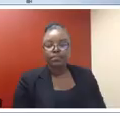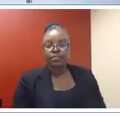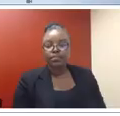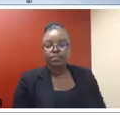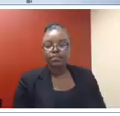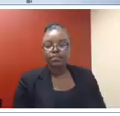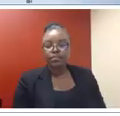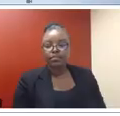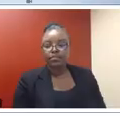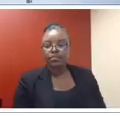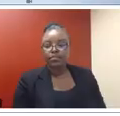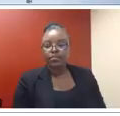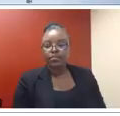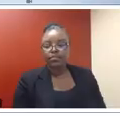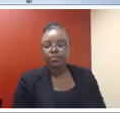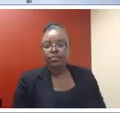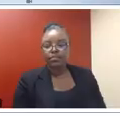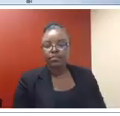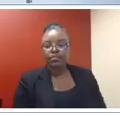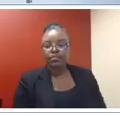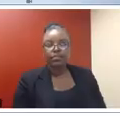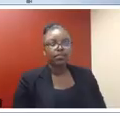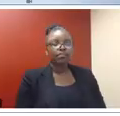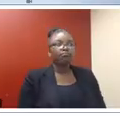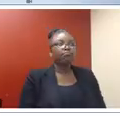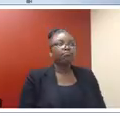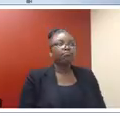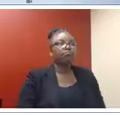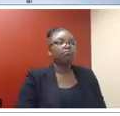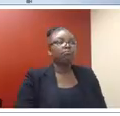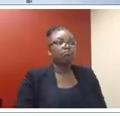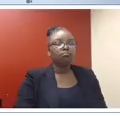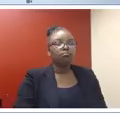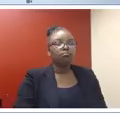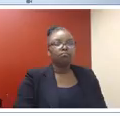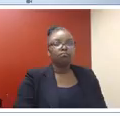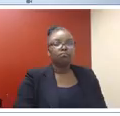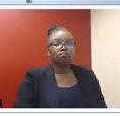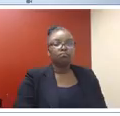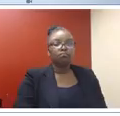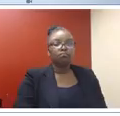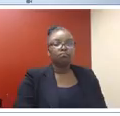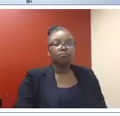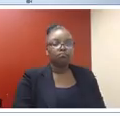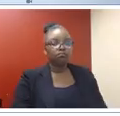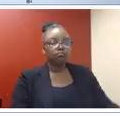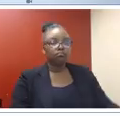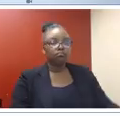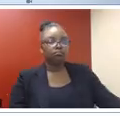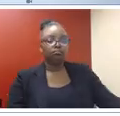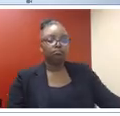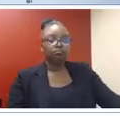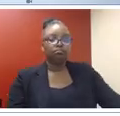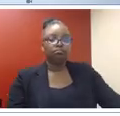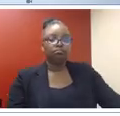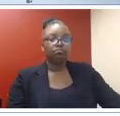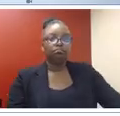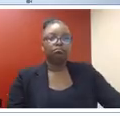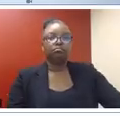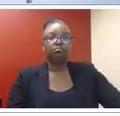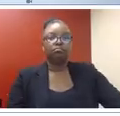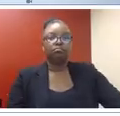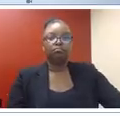have any technical issues, that you would please enter them into the chat box. Also, if you have any questions as it relates to the presentation or any information